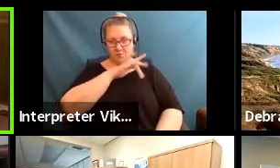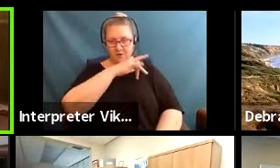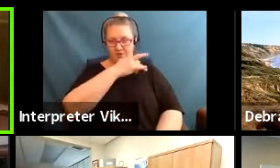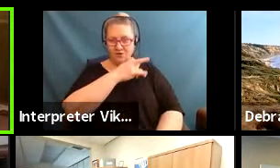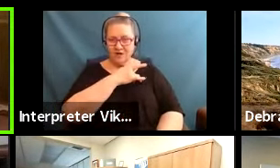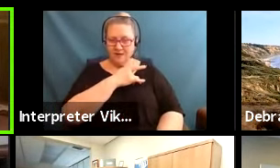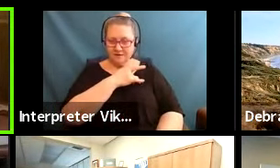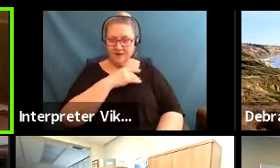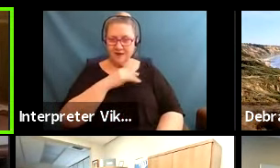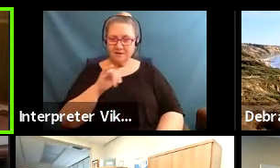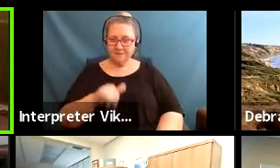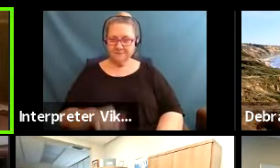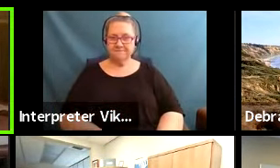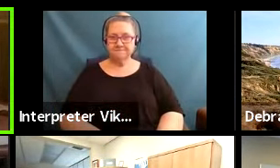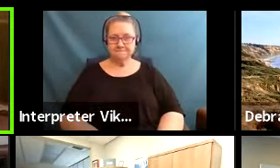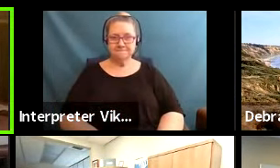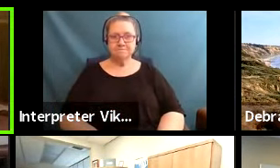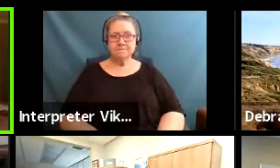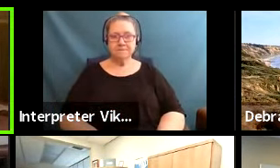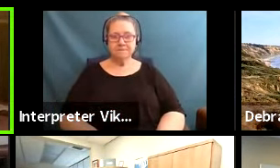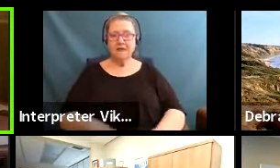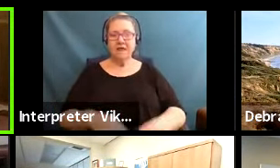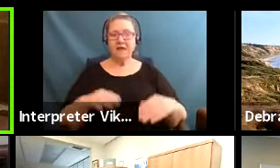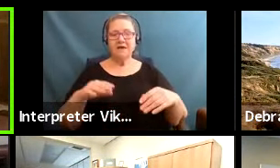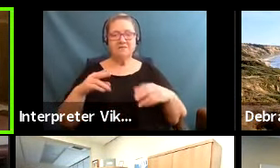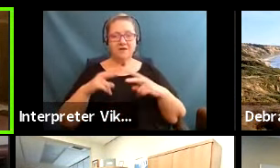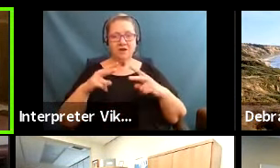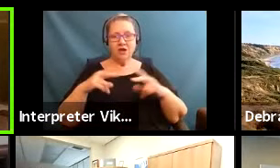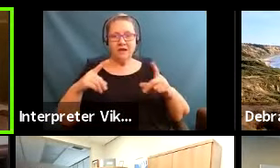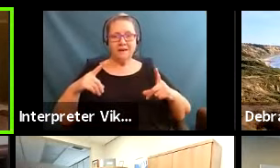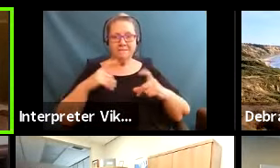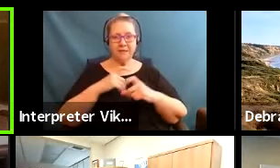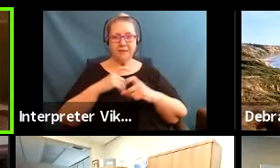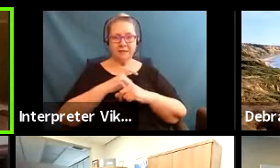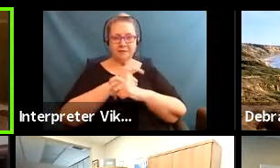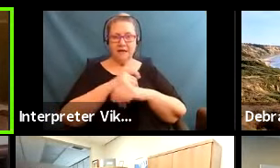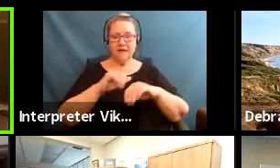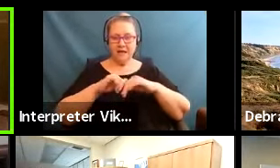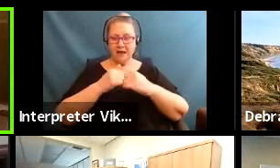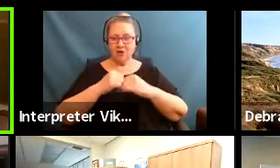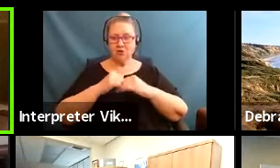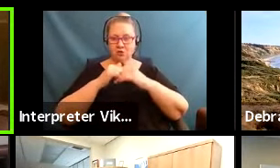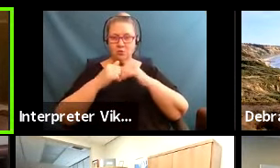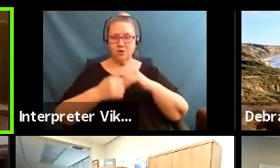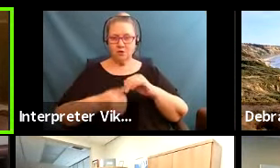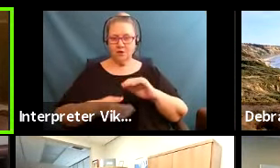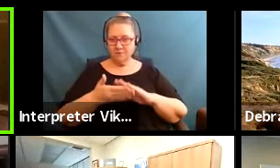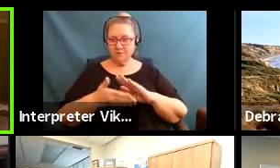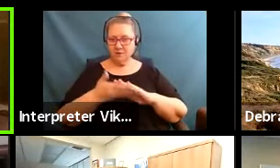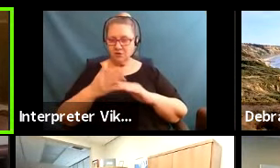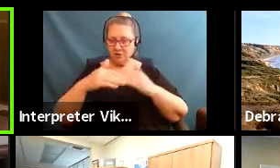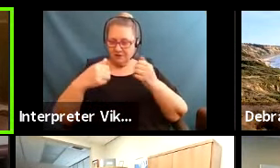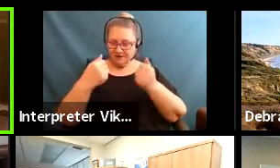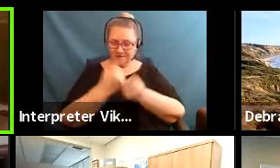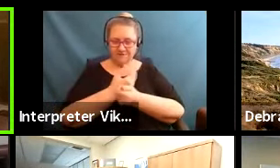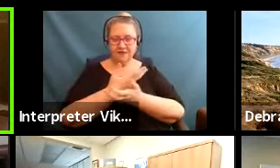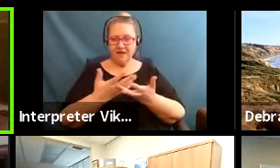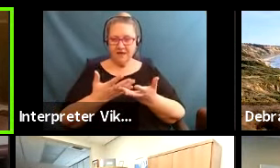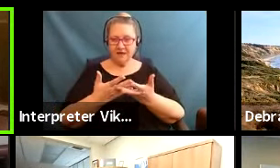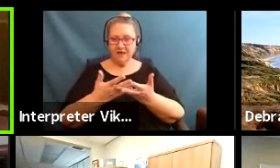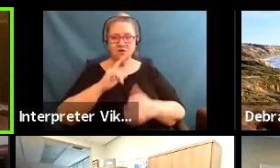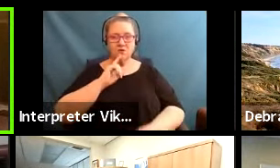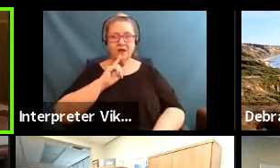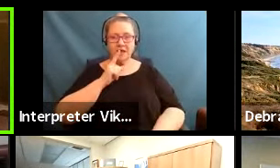and of the complexity of how to operationalize all those connections in the reality of not